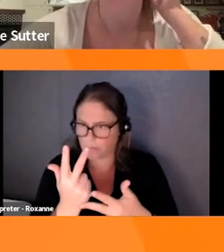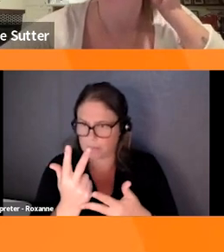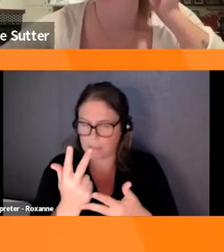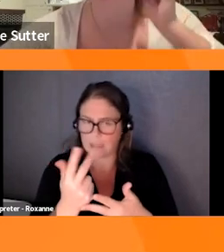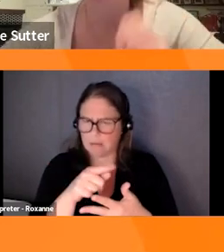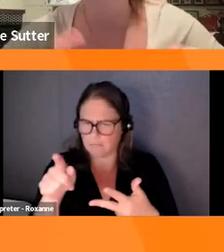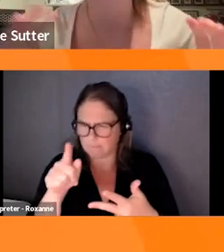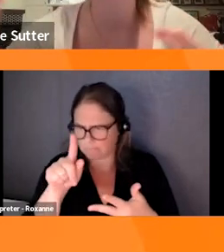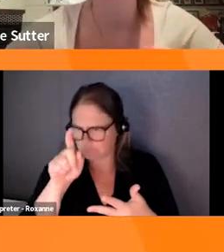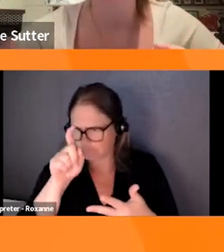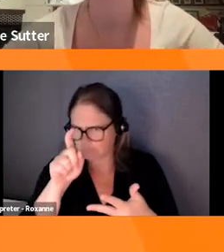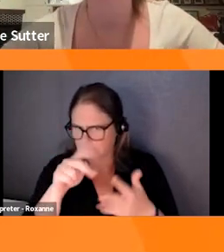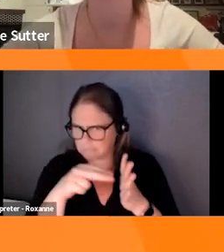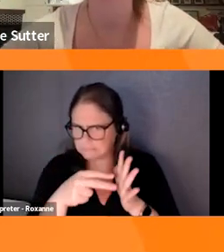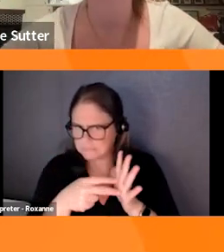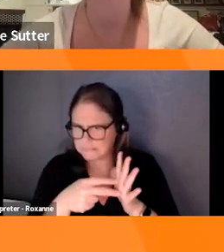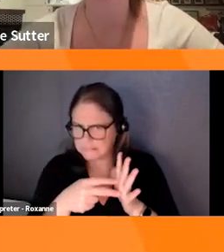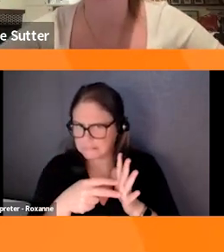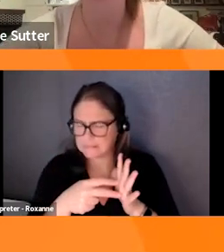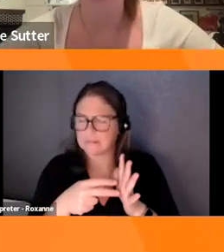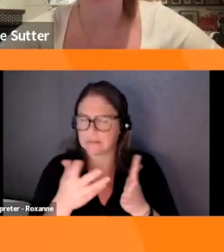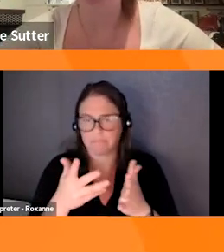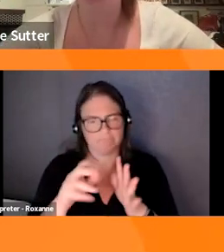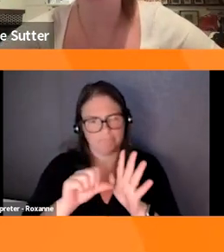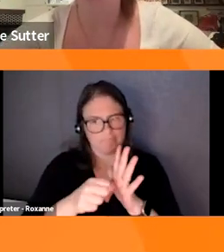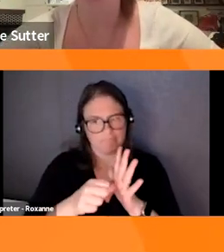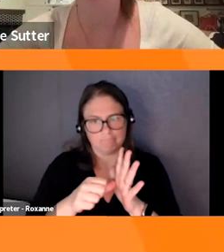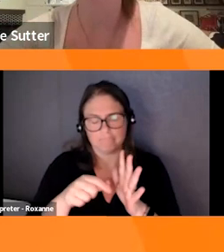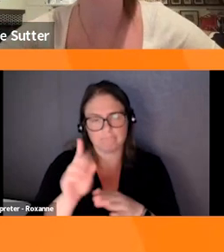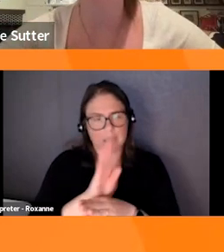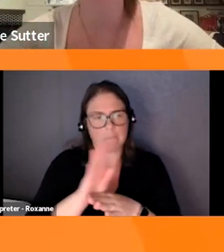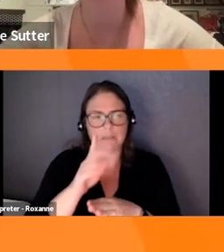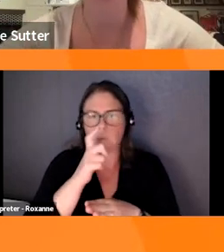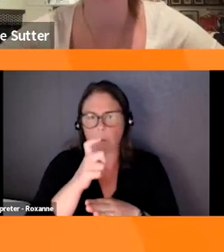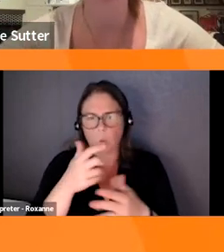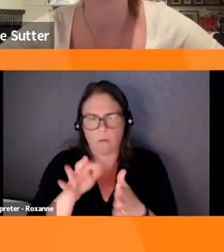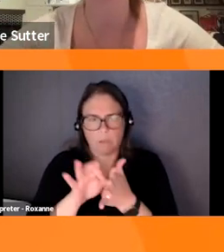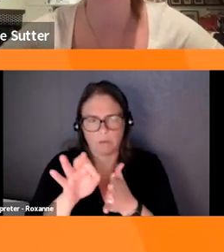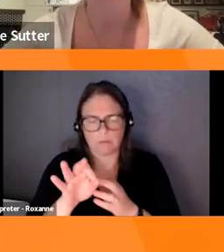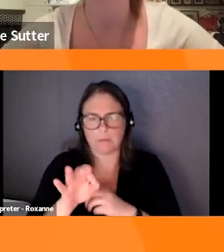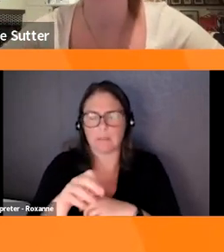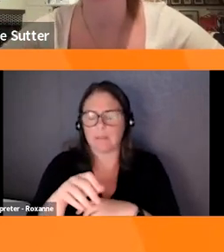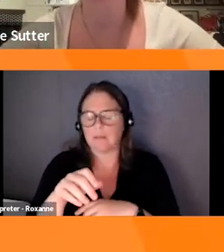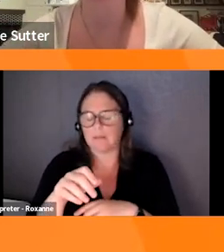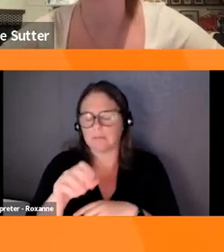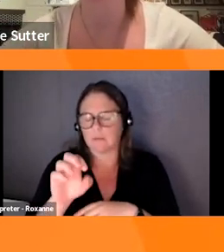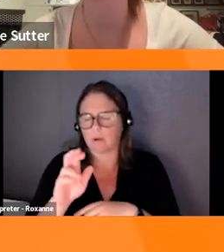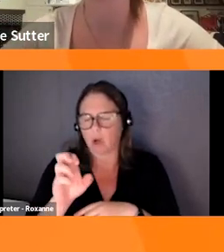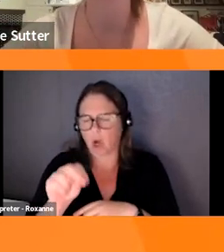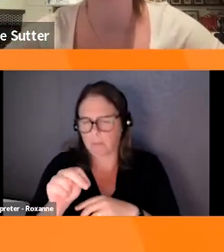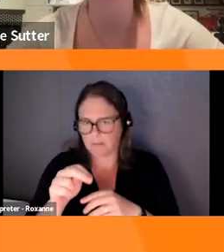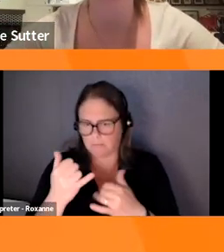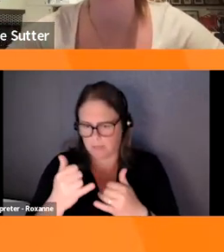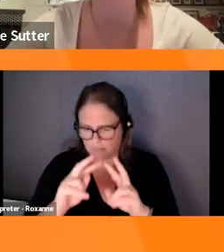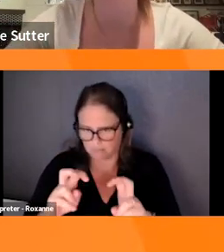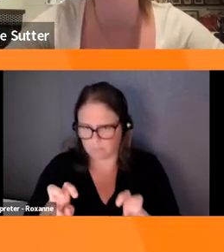unaware, that is kind of how, especially for businesses tracking carbon or GHG emissions, they're broken down into